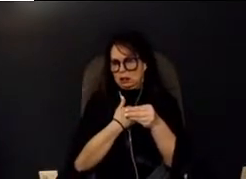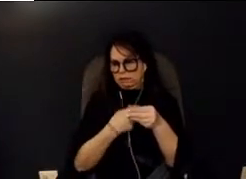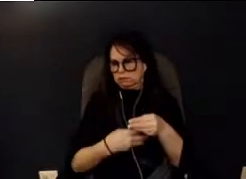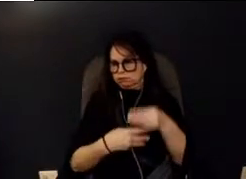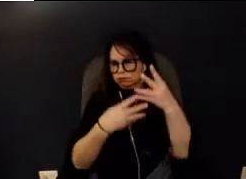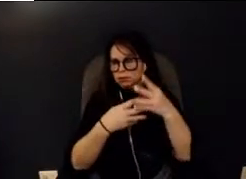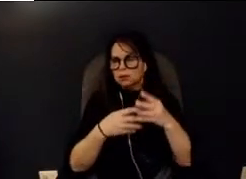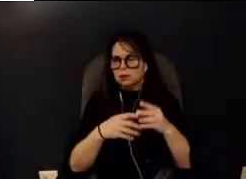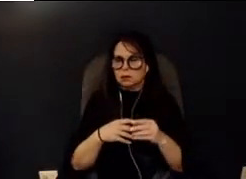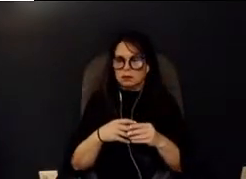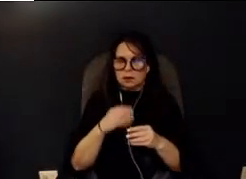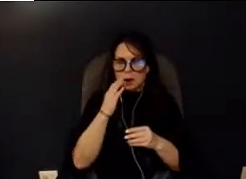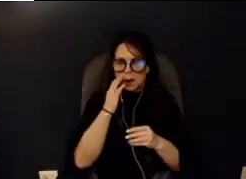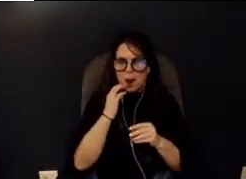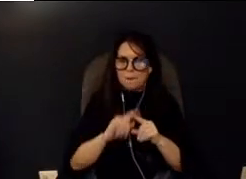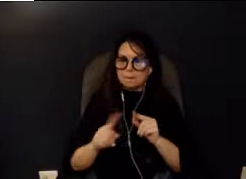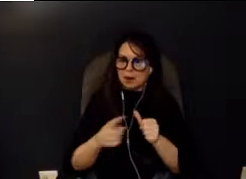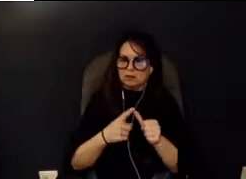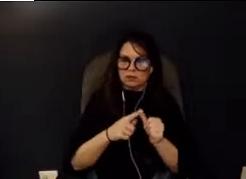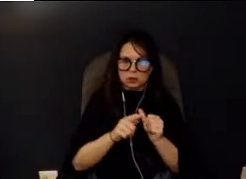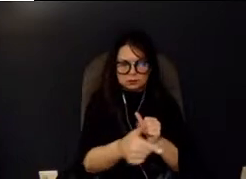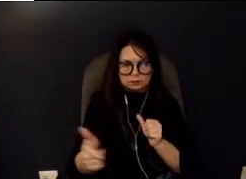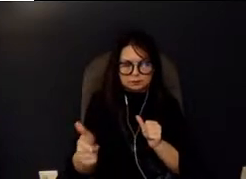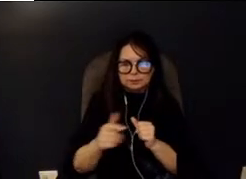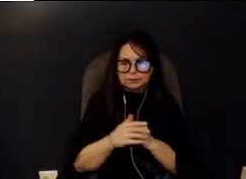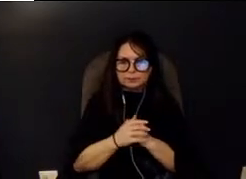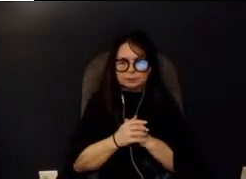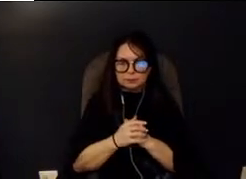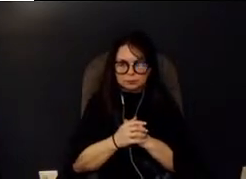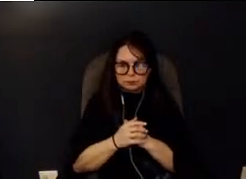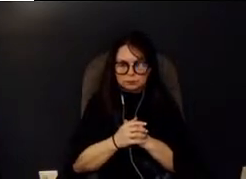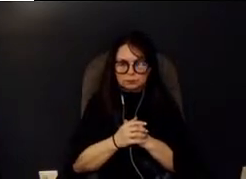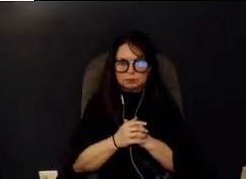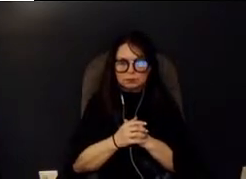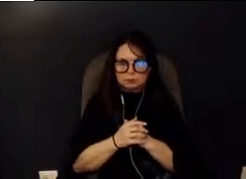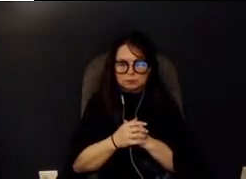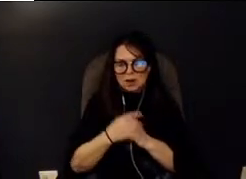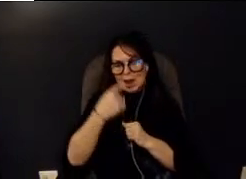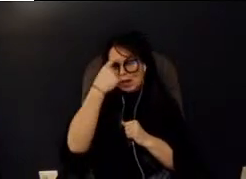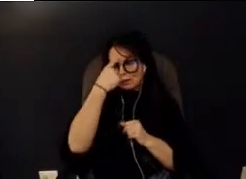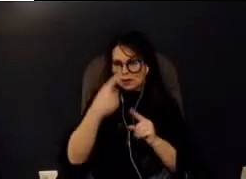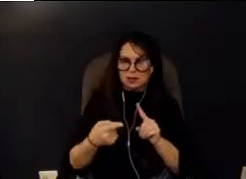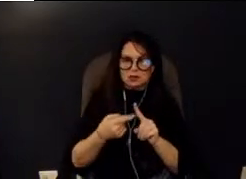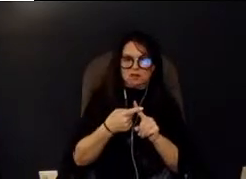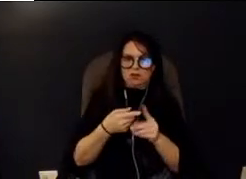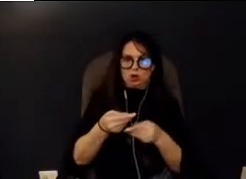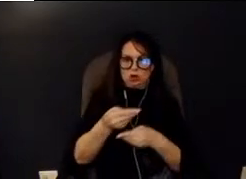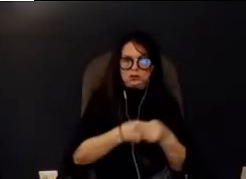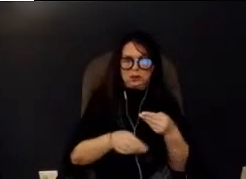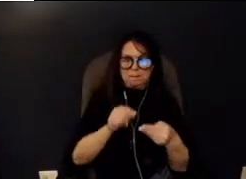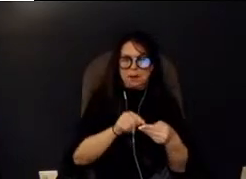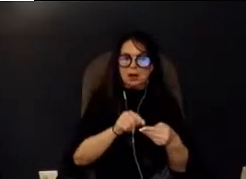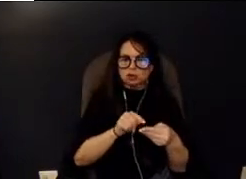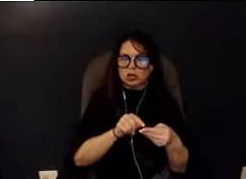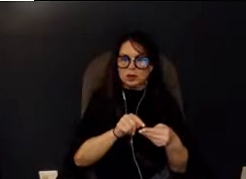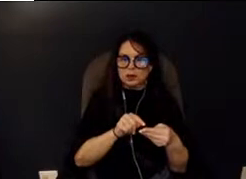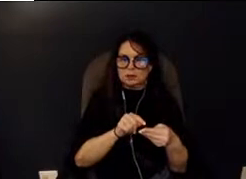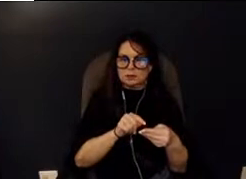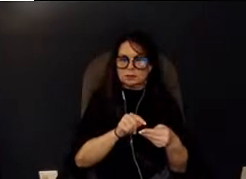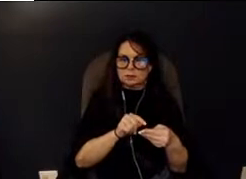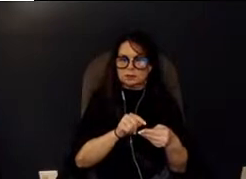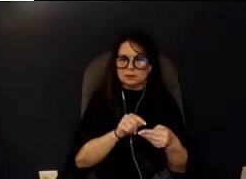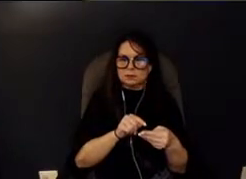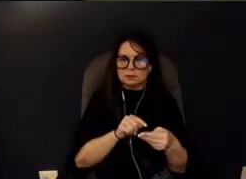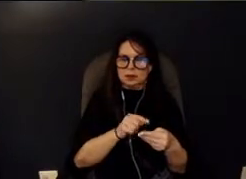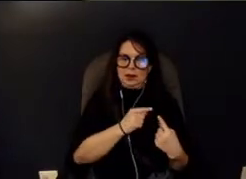I do think that it's significant in the first budget since George Floyd was killed by Minneapolis police,